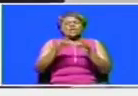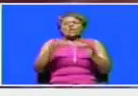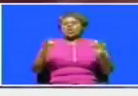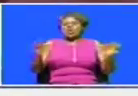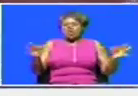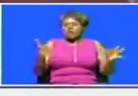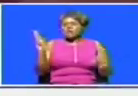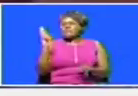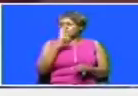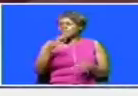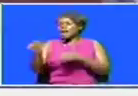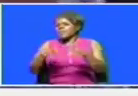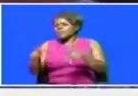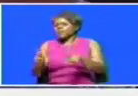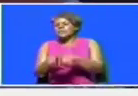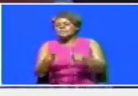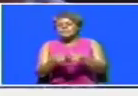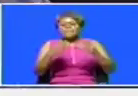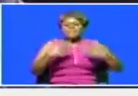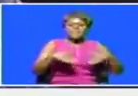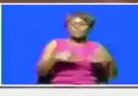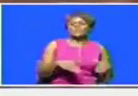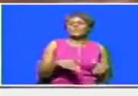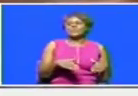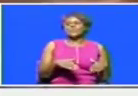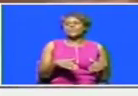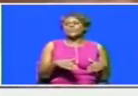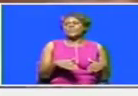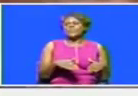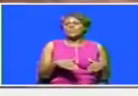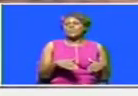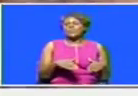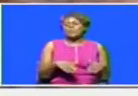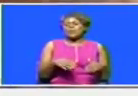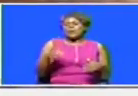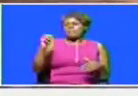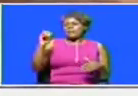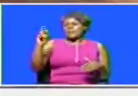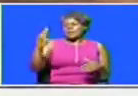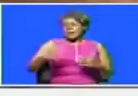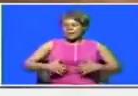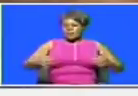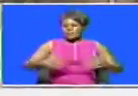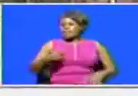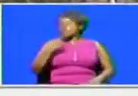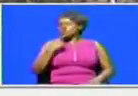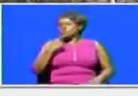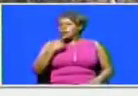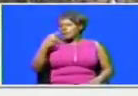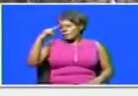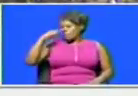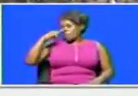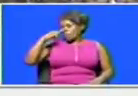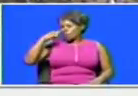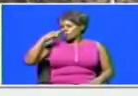only threatening animal but human lives as well. Mandera, Garissa, Turukana and Pokot